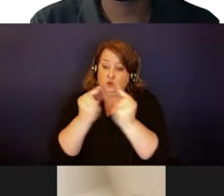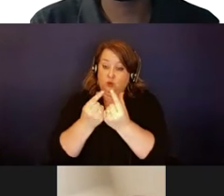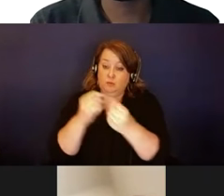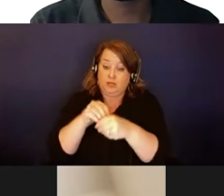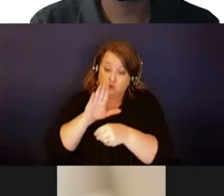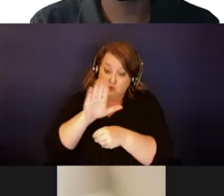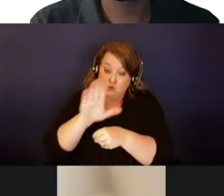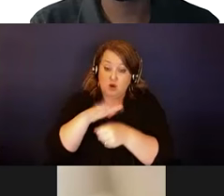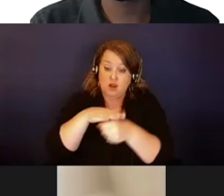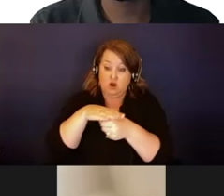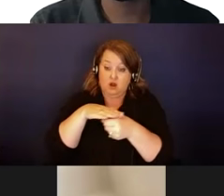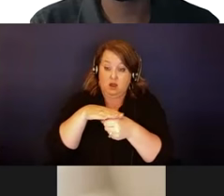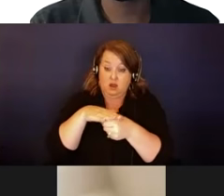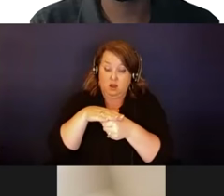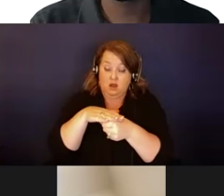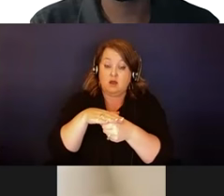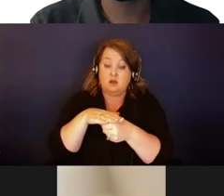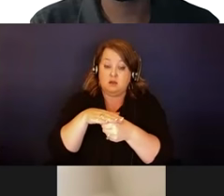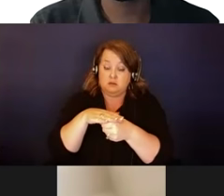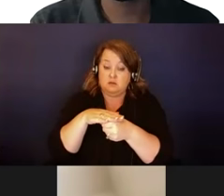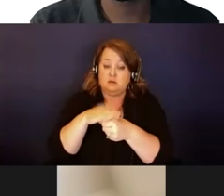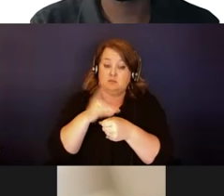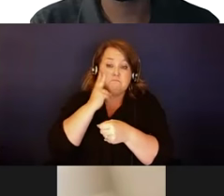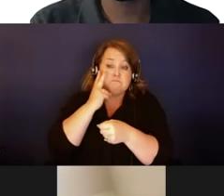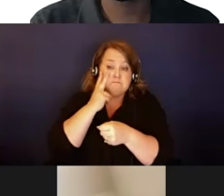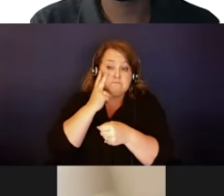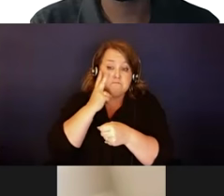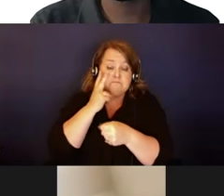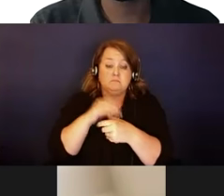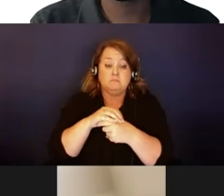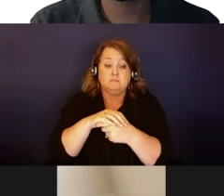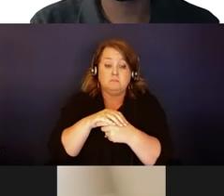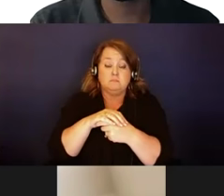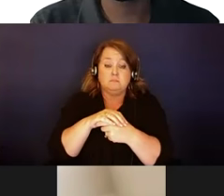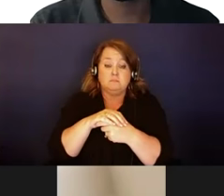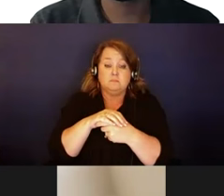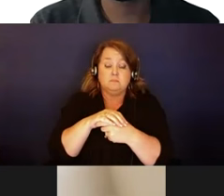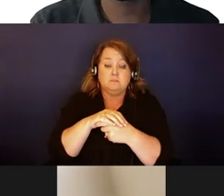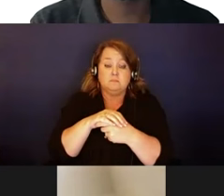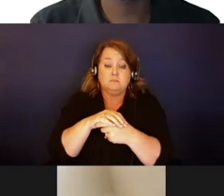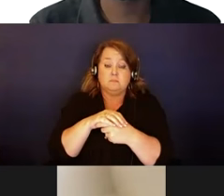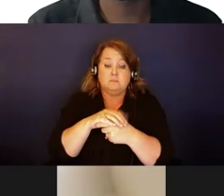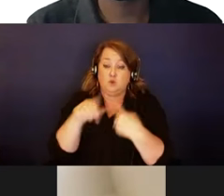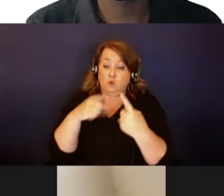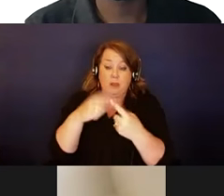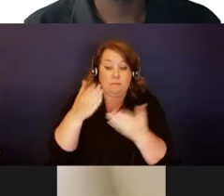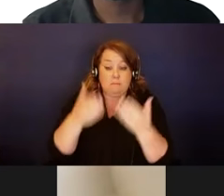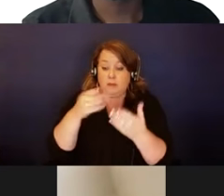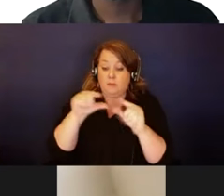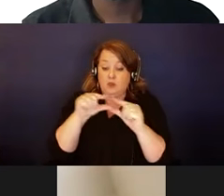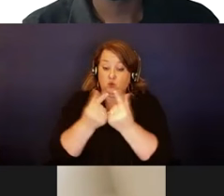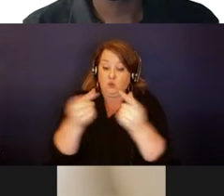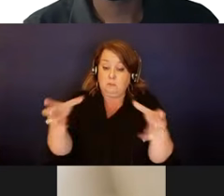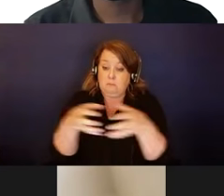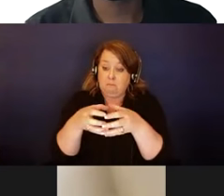area, and find out how when they might meet, or like